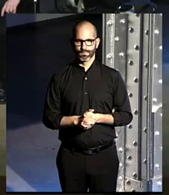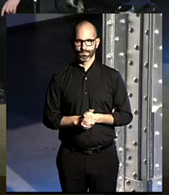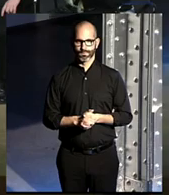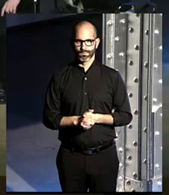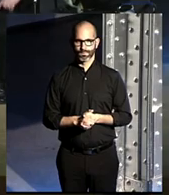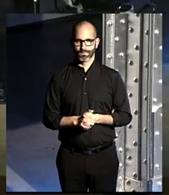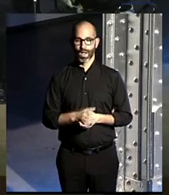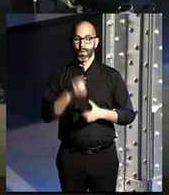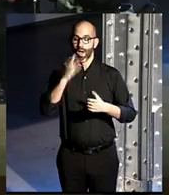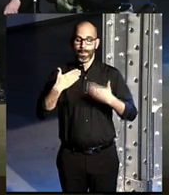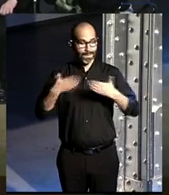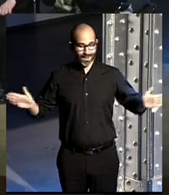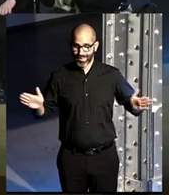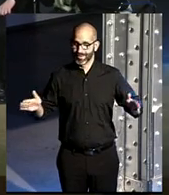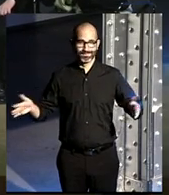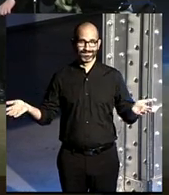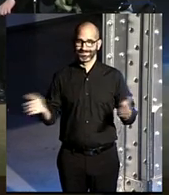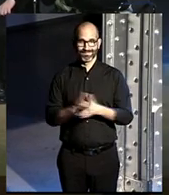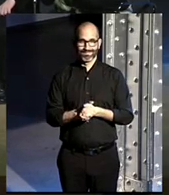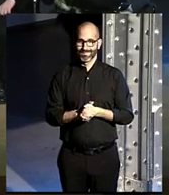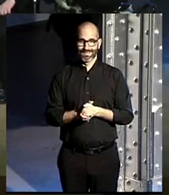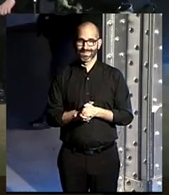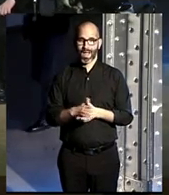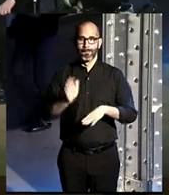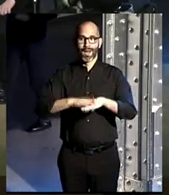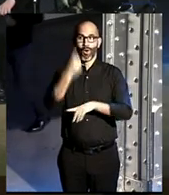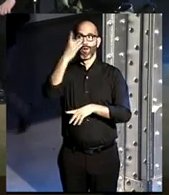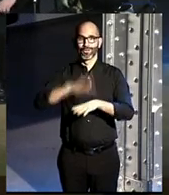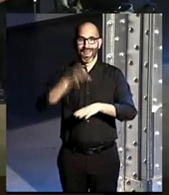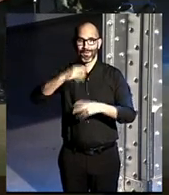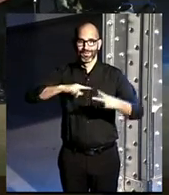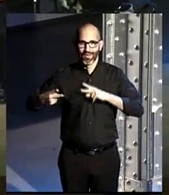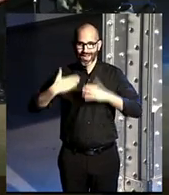Vaya, me he perdido. Para una cosa que tenía que traducir.